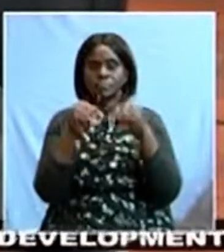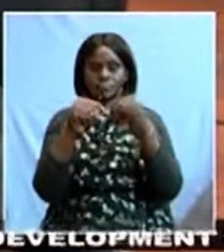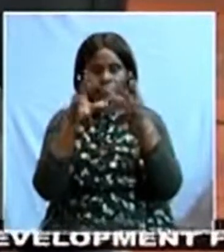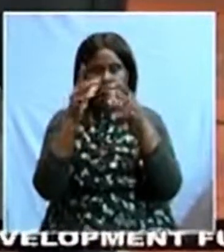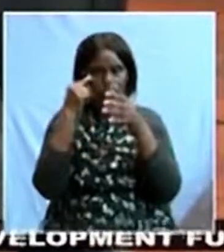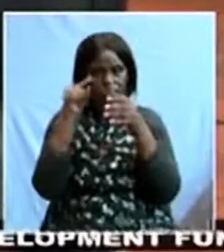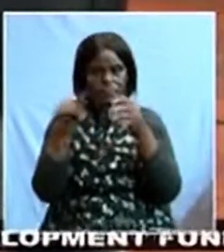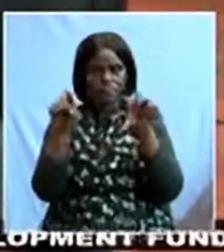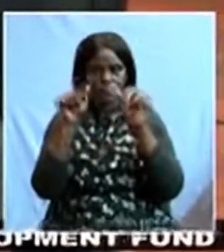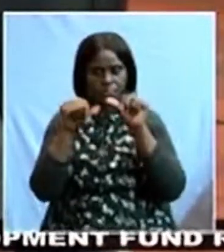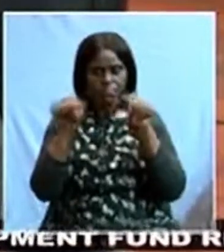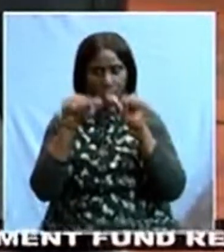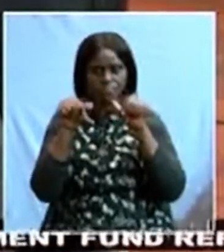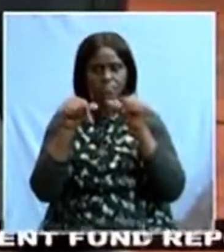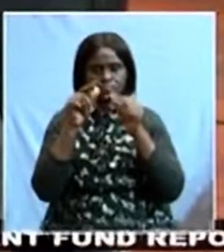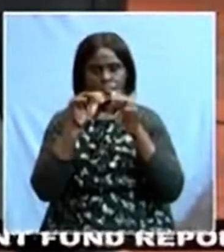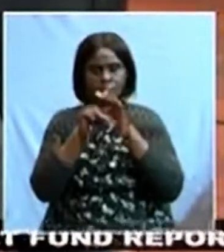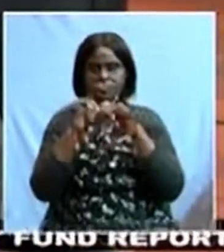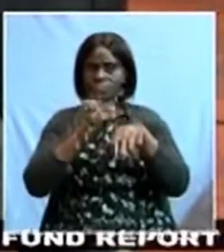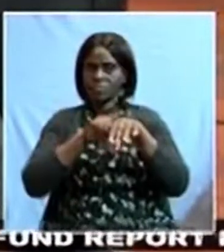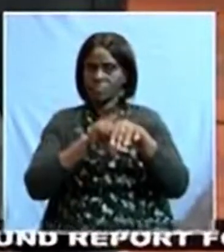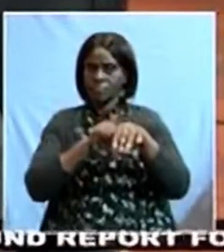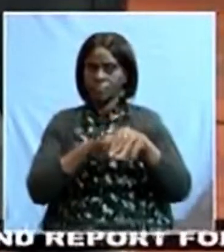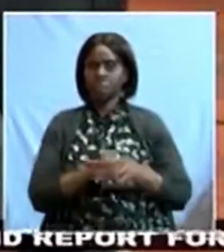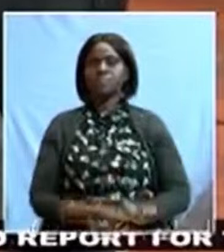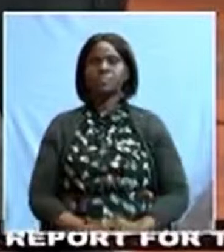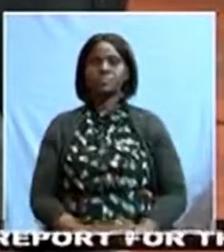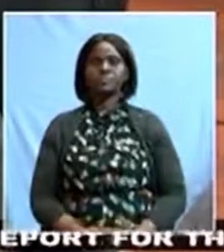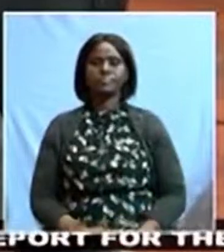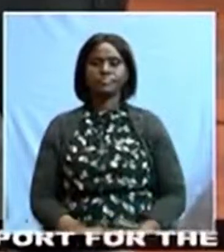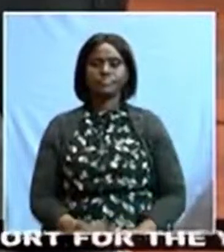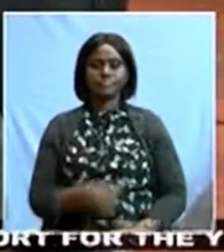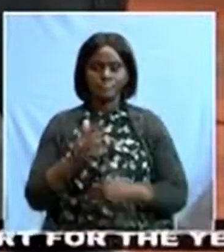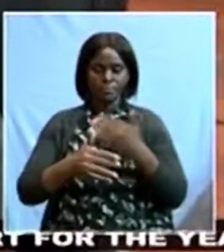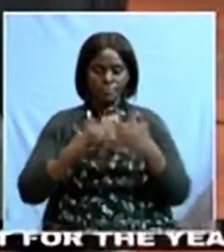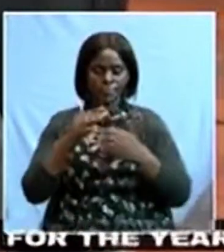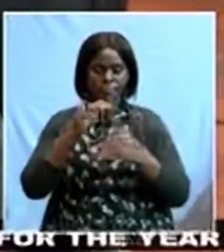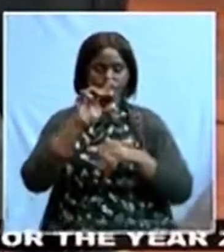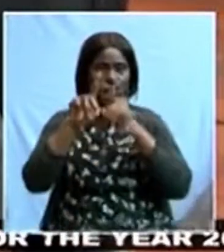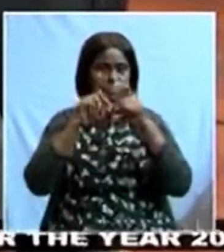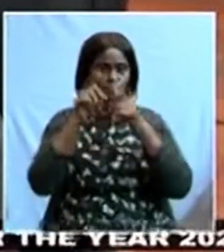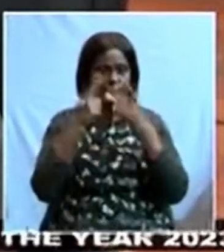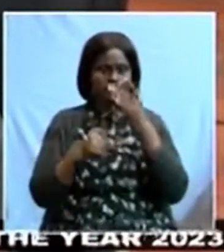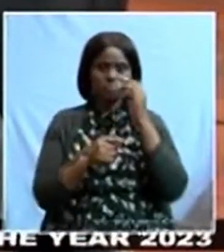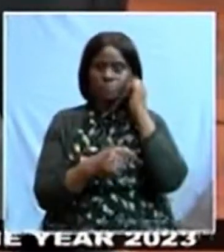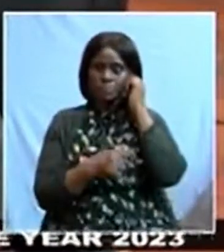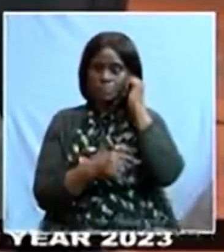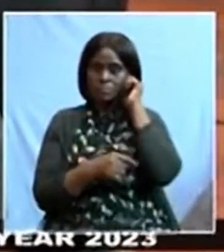provided for audit at that particular time? And then the next question is,